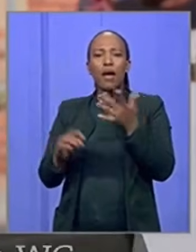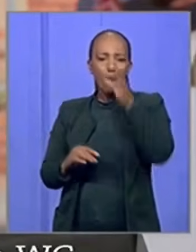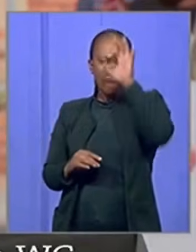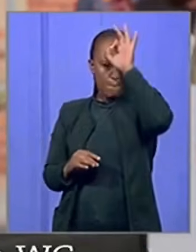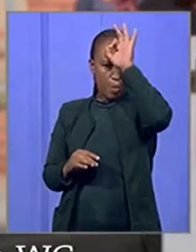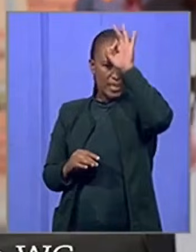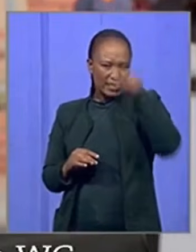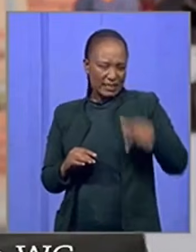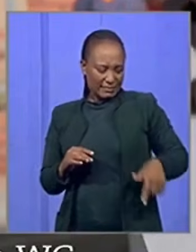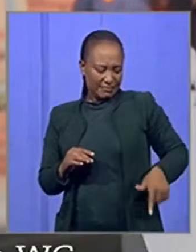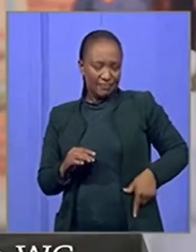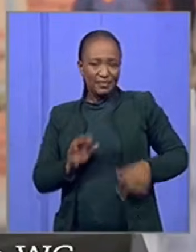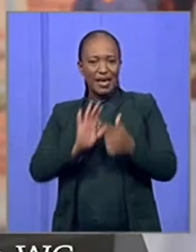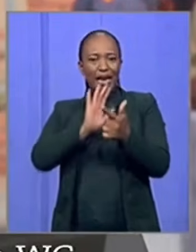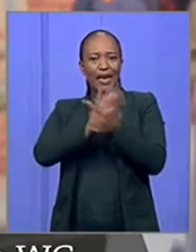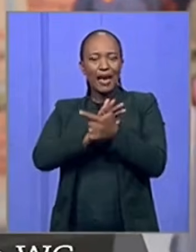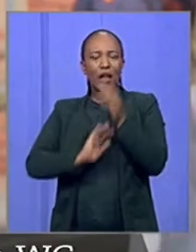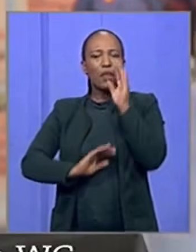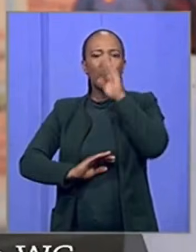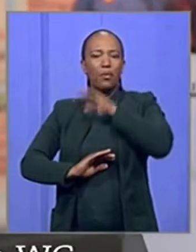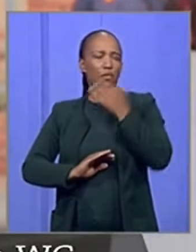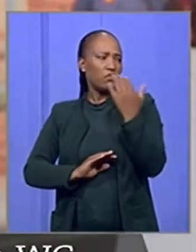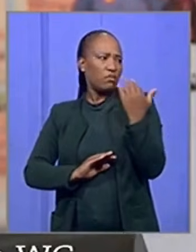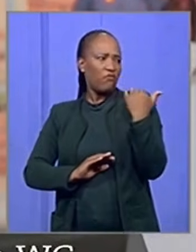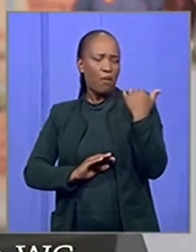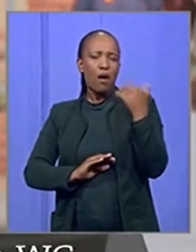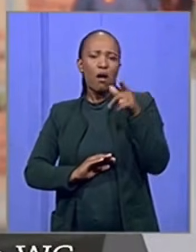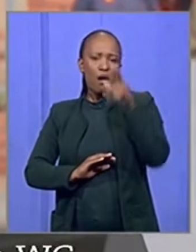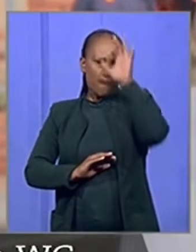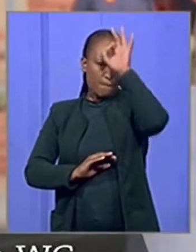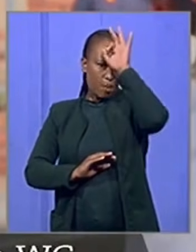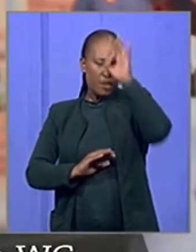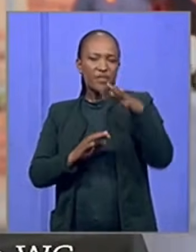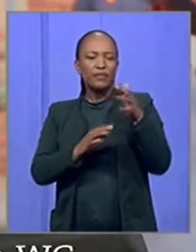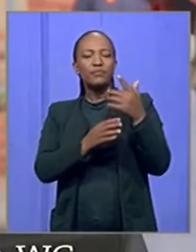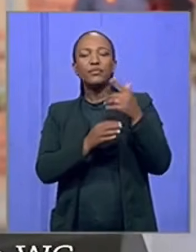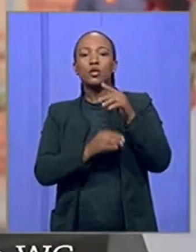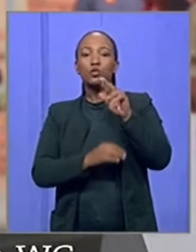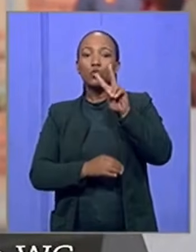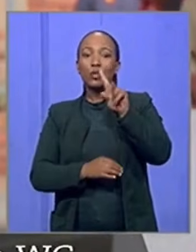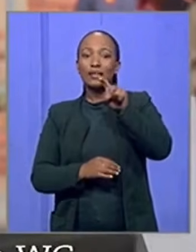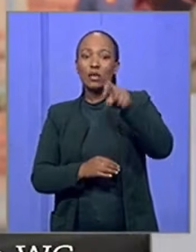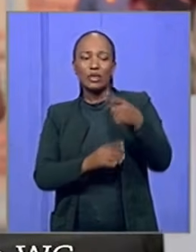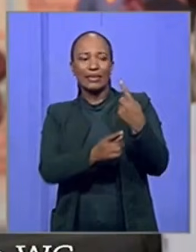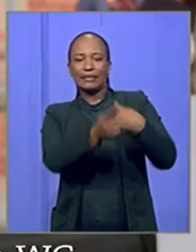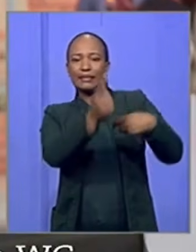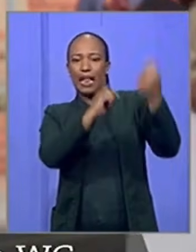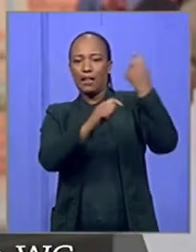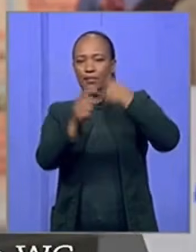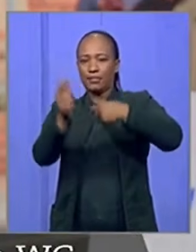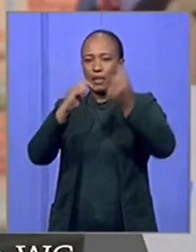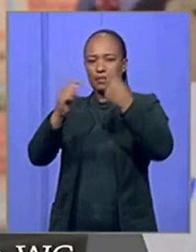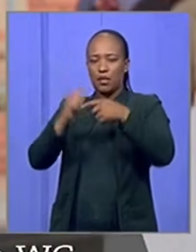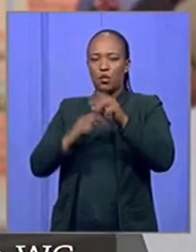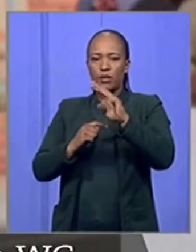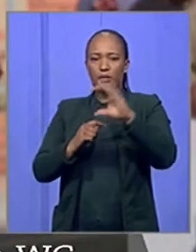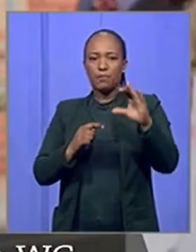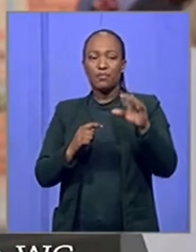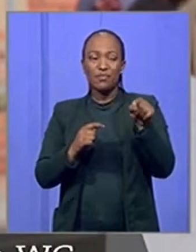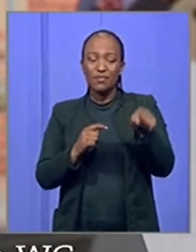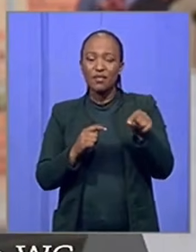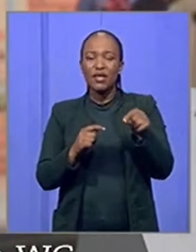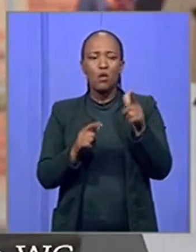of a former police officer, Christian Prinsloo, who sold over 2,000 guns to the Western Cape. Over 1,000 of these guns have killed people